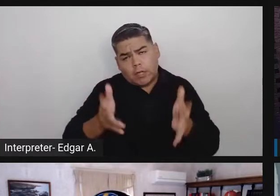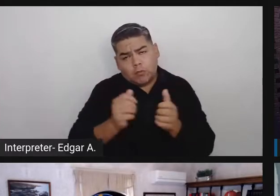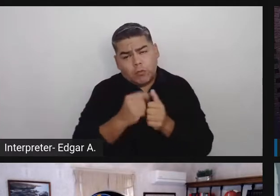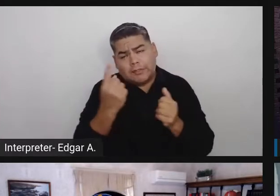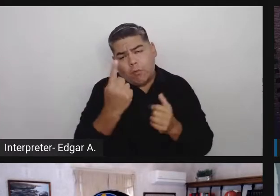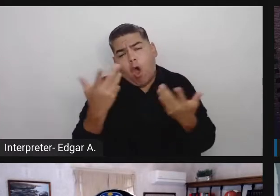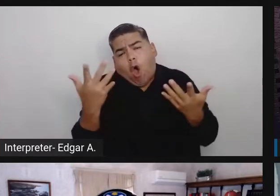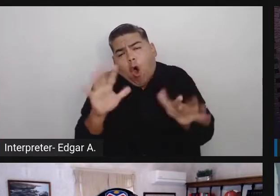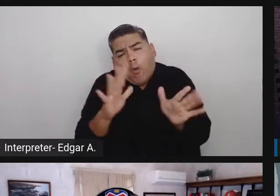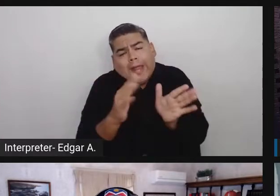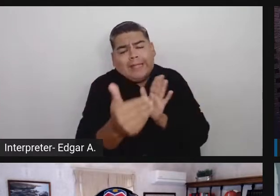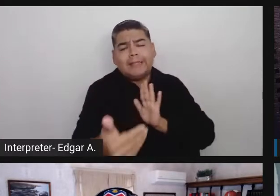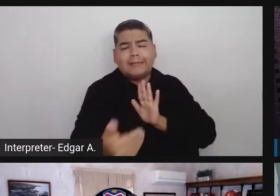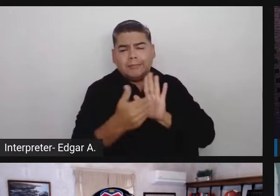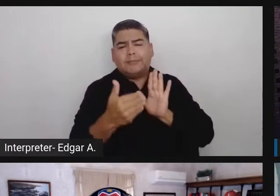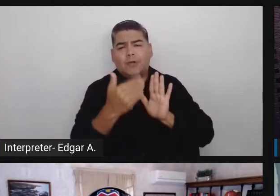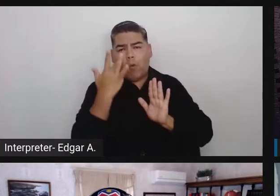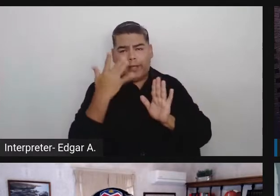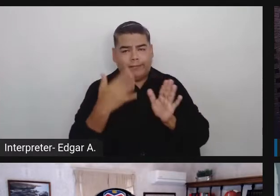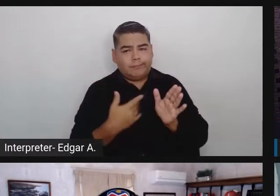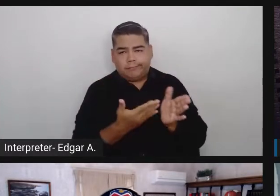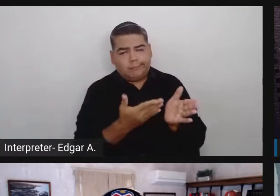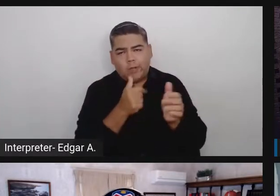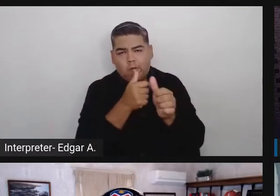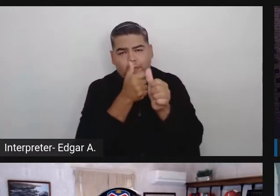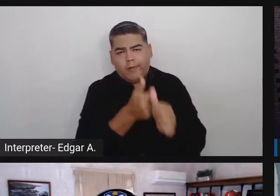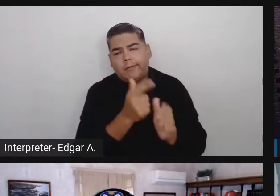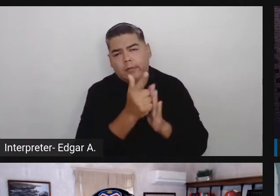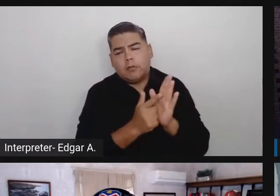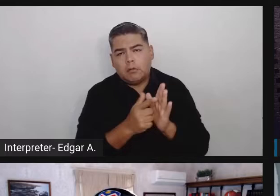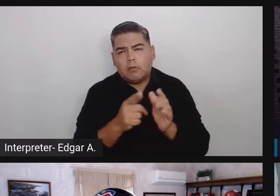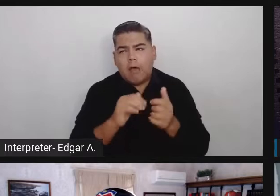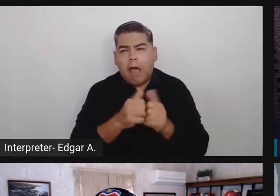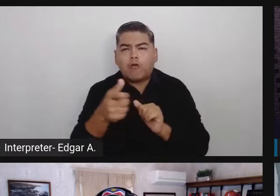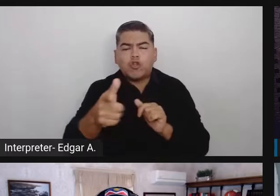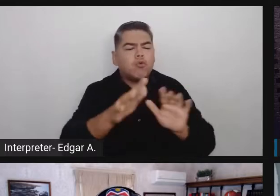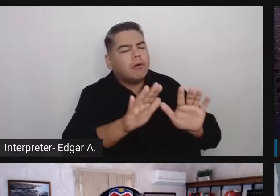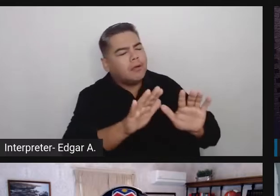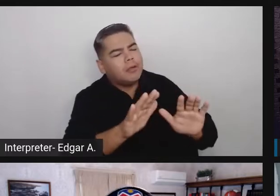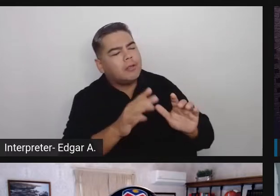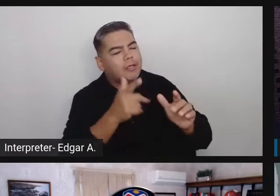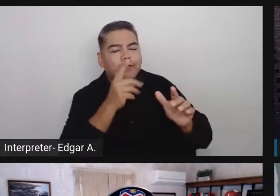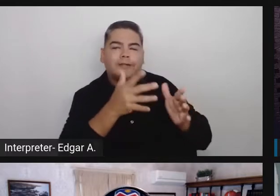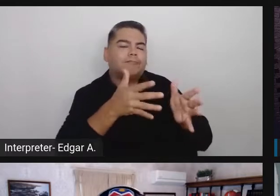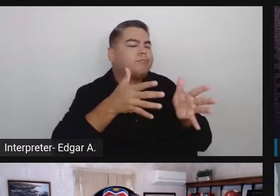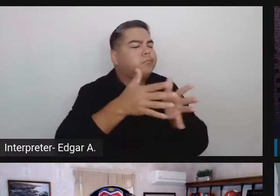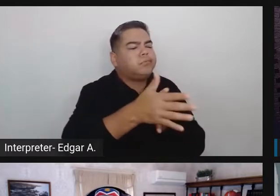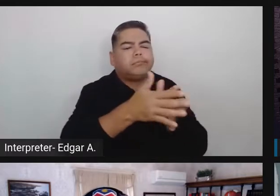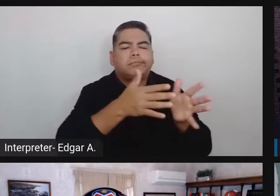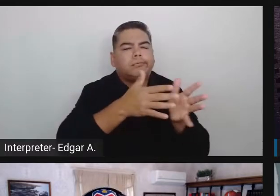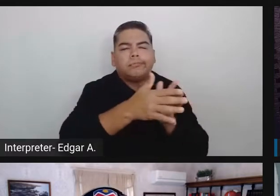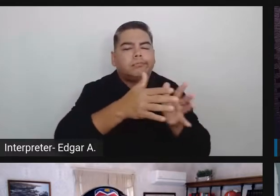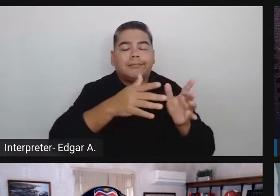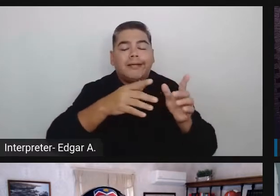that is constructive without being, sort of overly aggressive and kind of